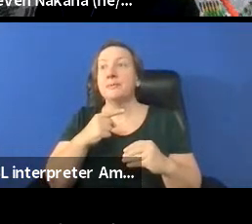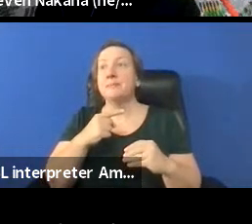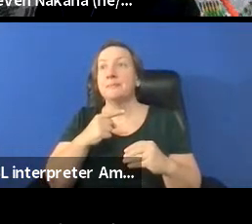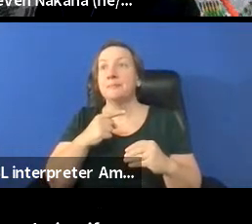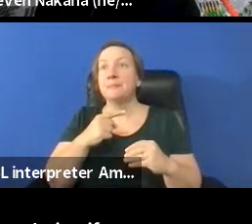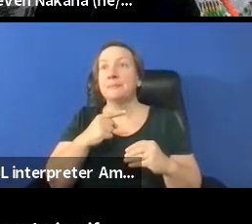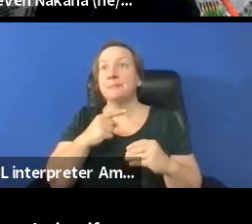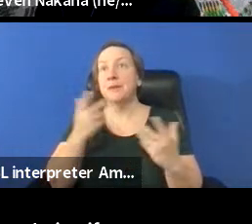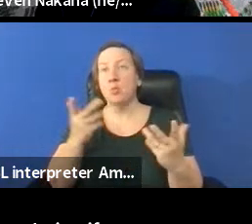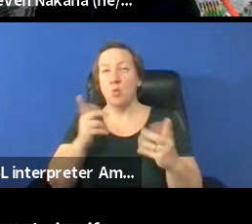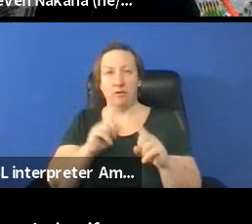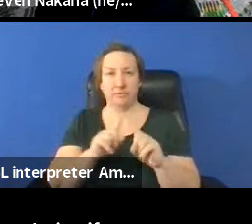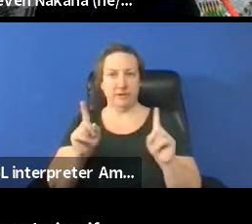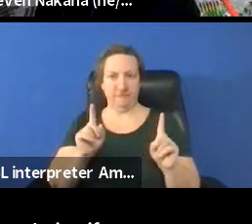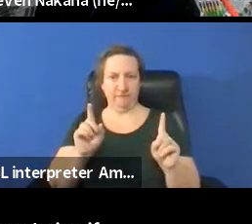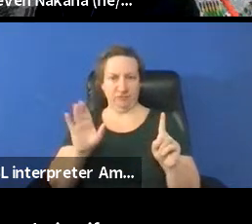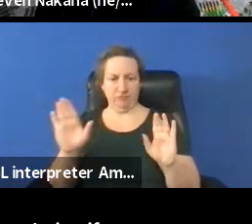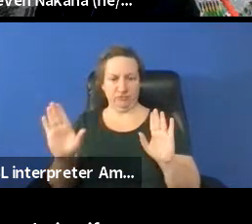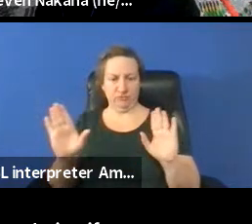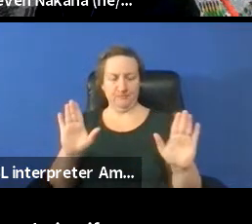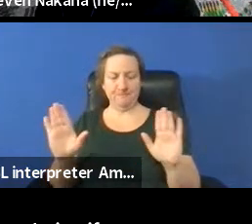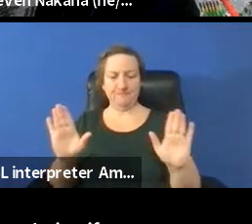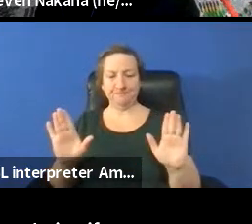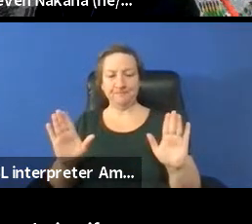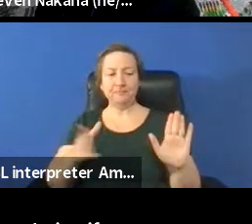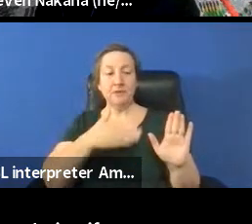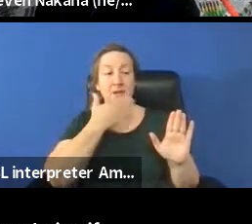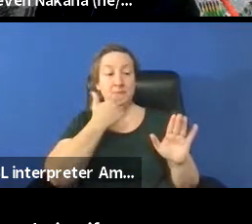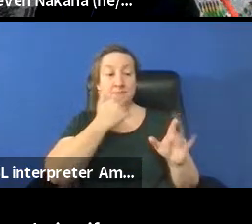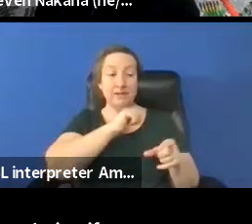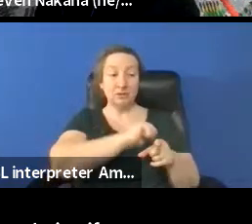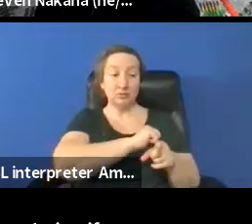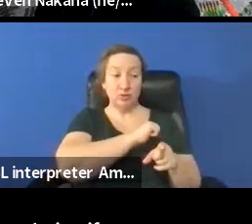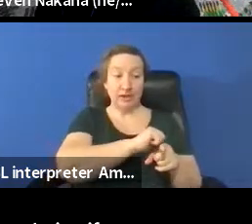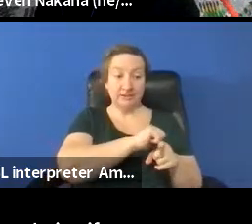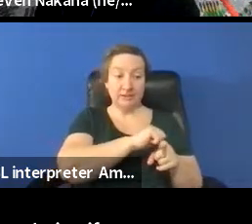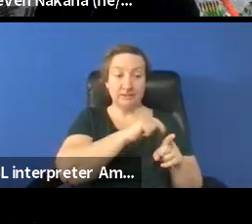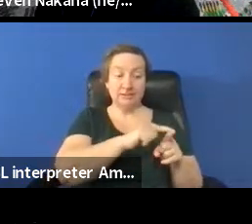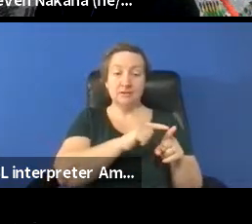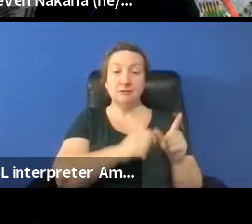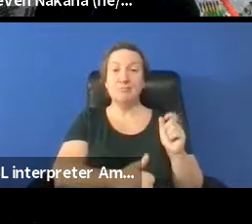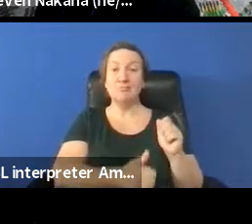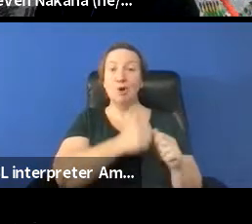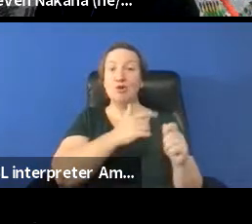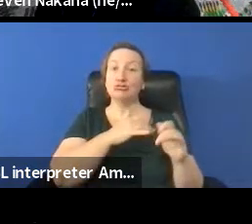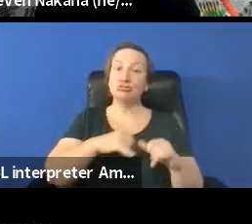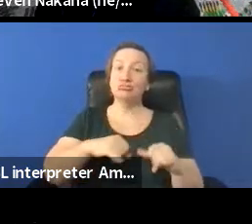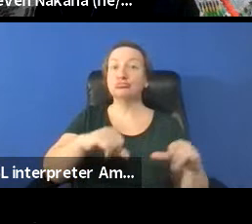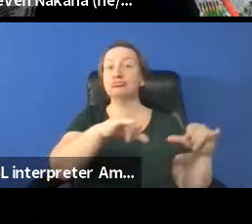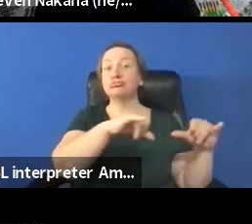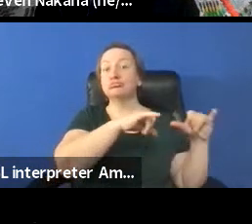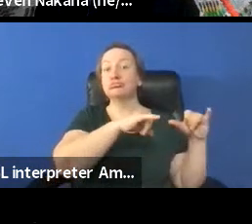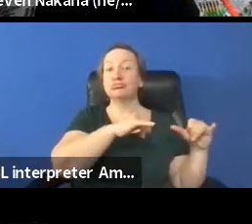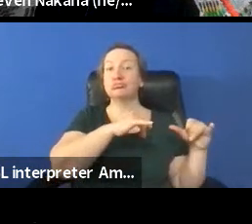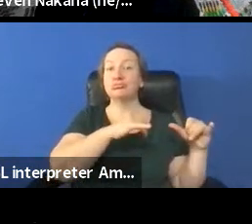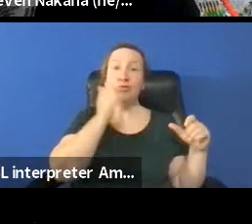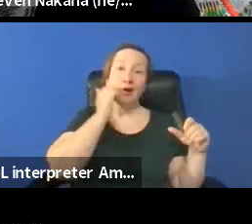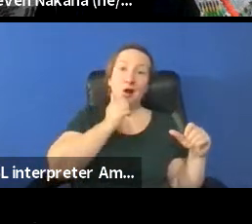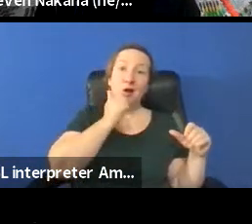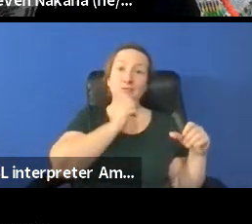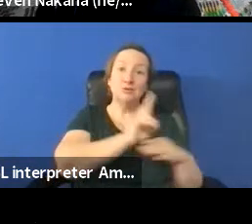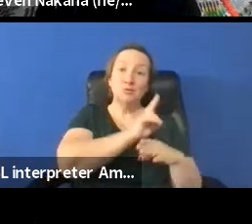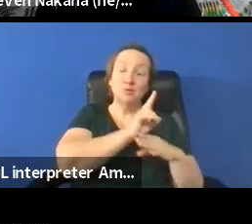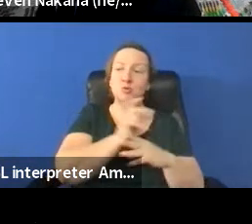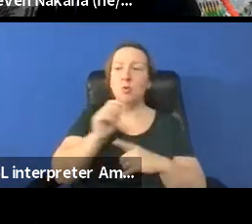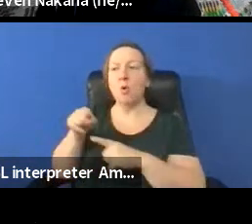the distinction between best practices as this is the most commonly used practice versus this is the